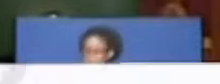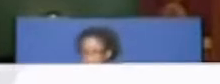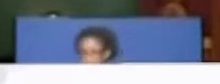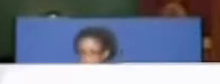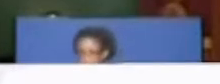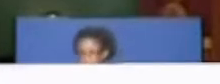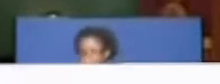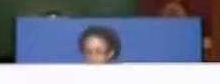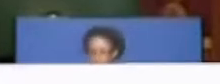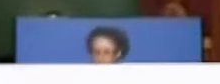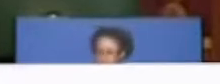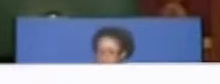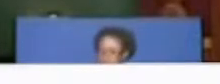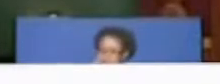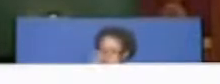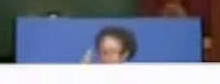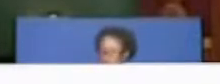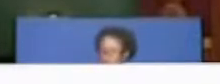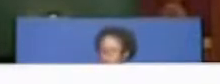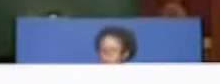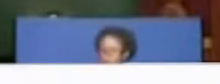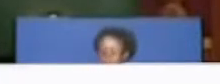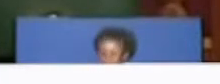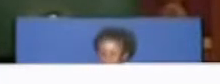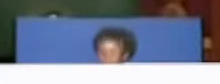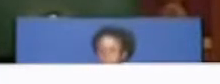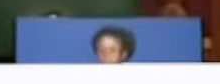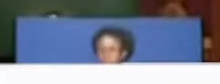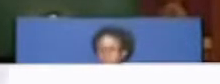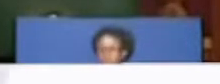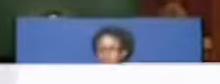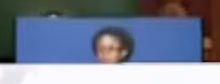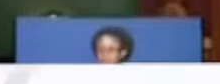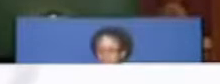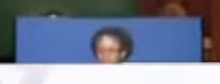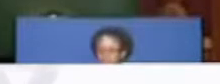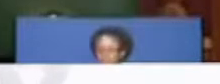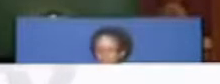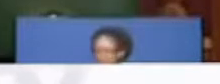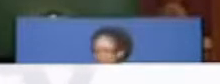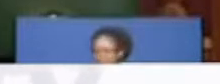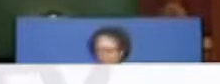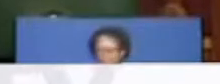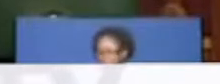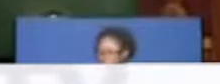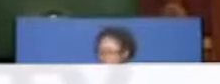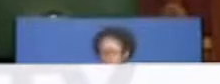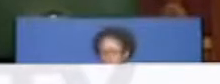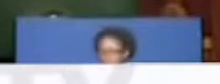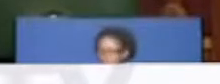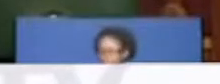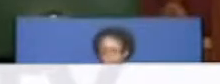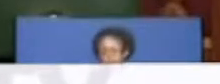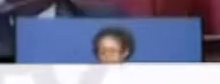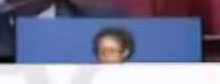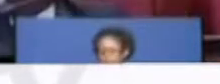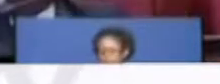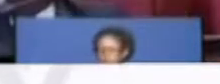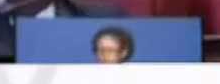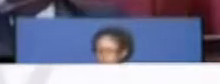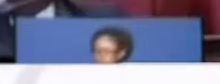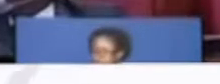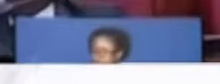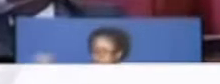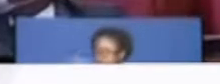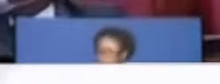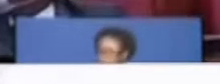access international markets in a period where we had a shortage of flights into and out of our country.